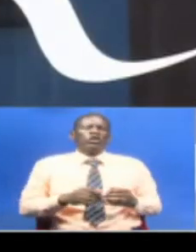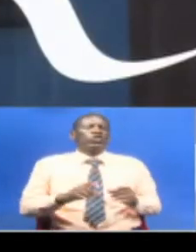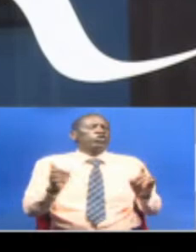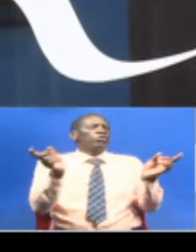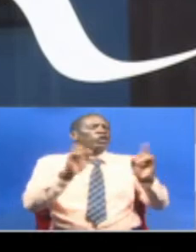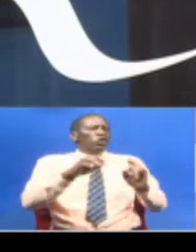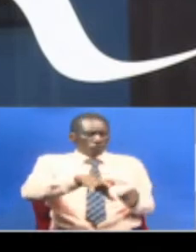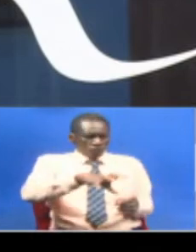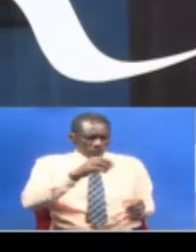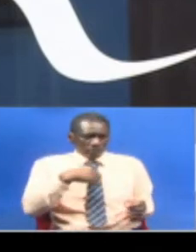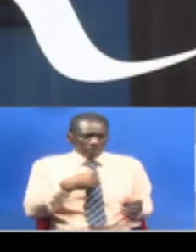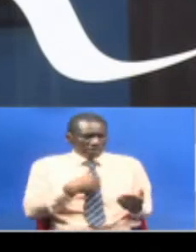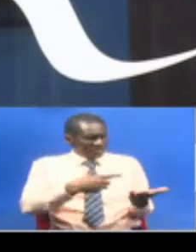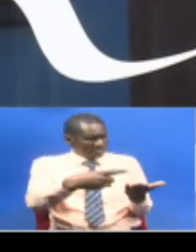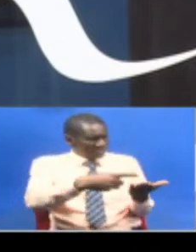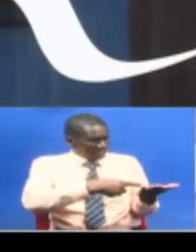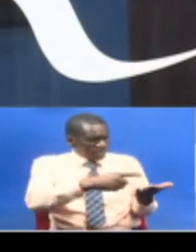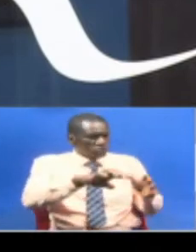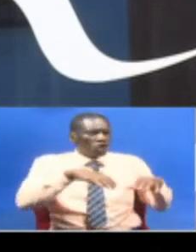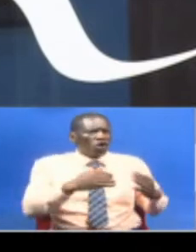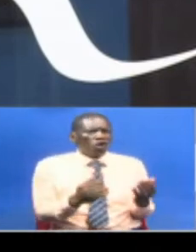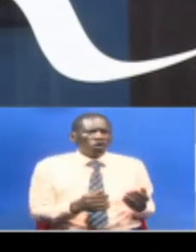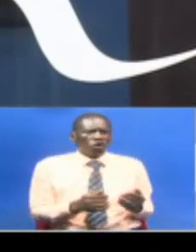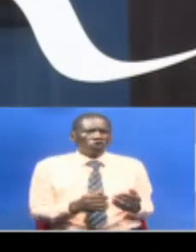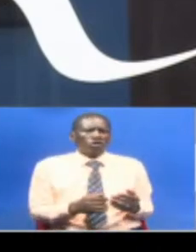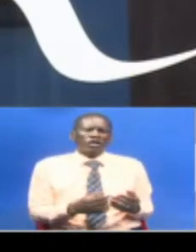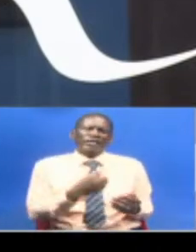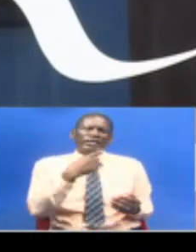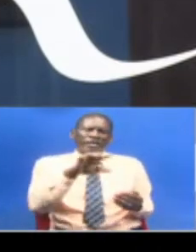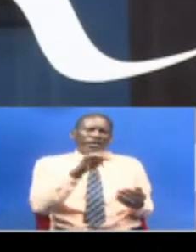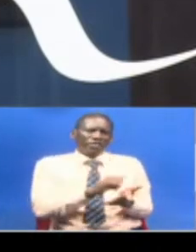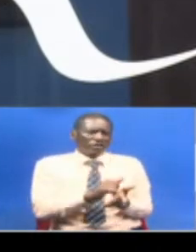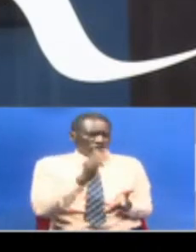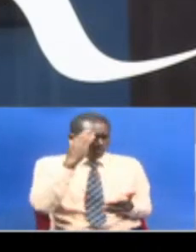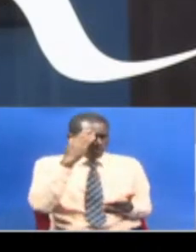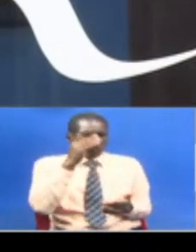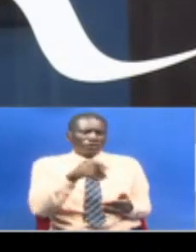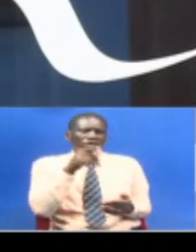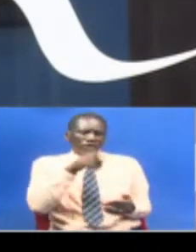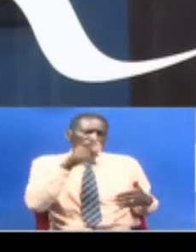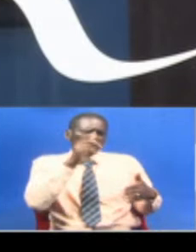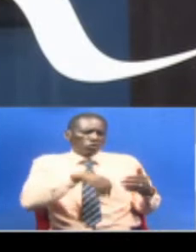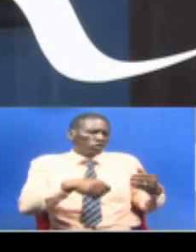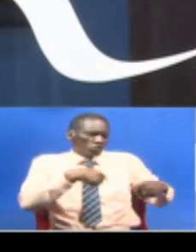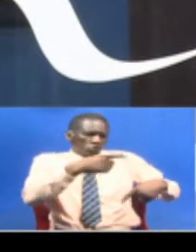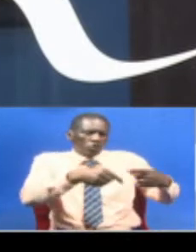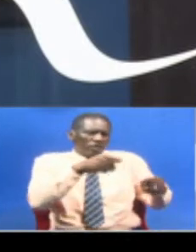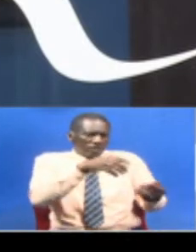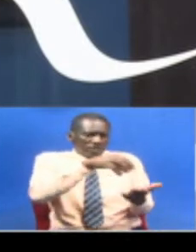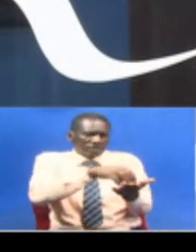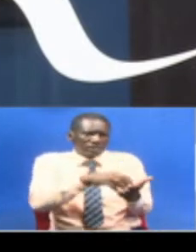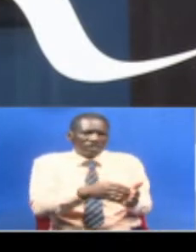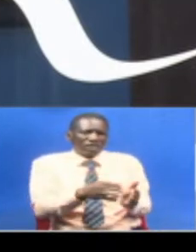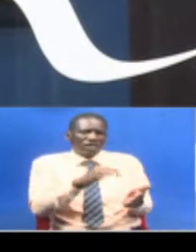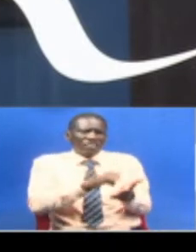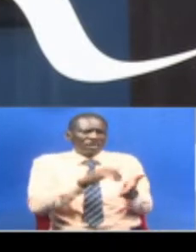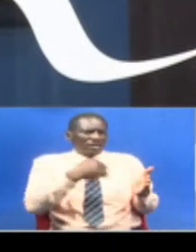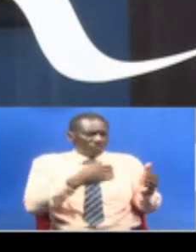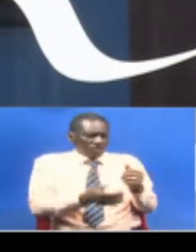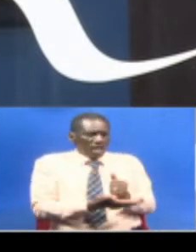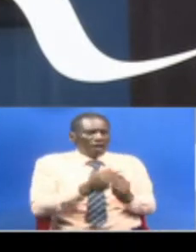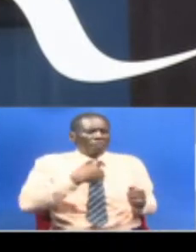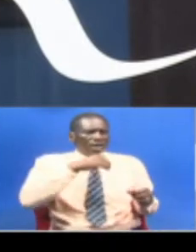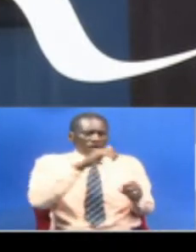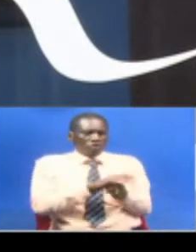me discussing or going around and saying that, this is what is happening in this case. And that has helped me a lot.